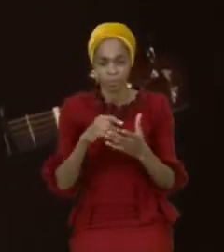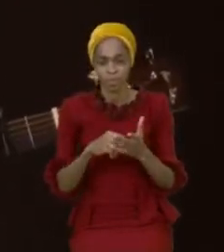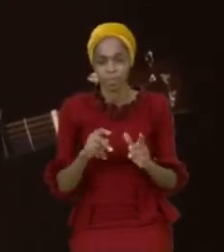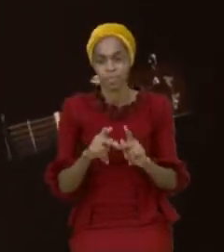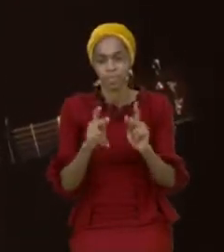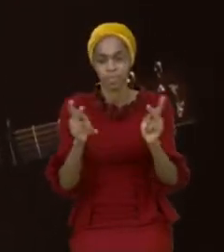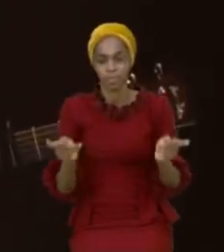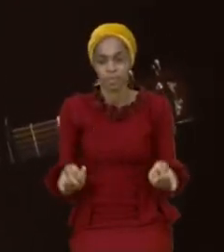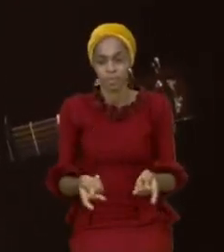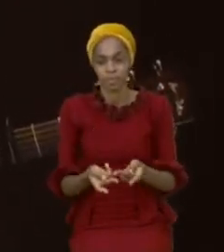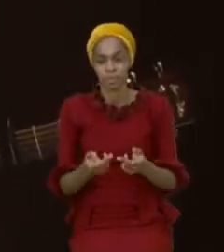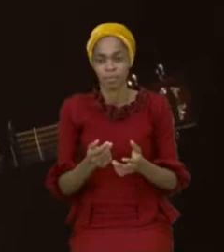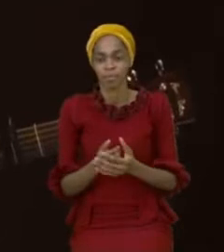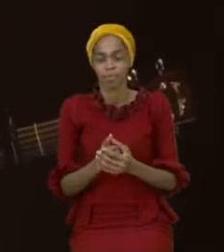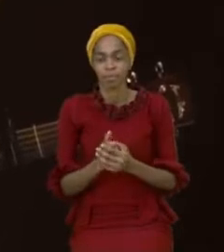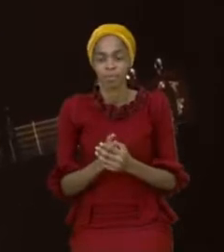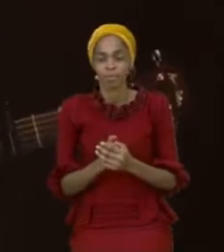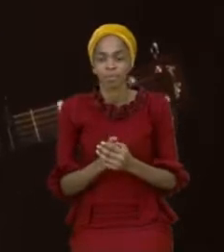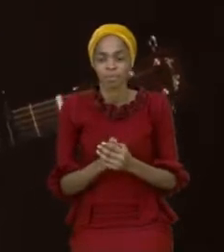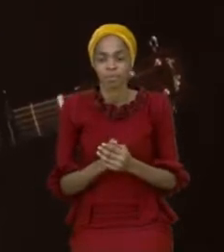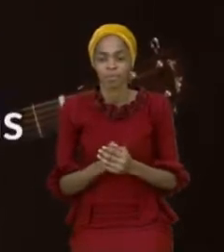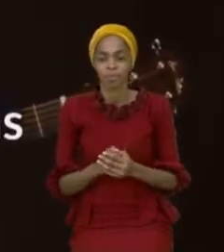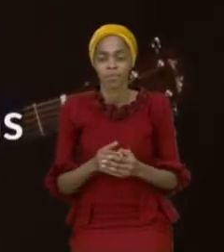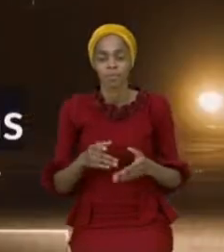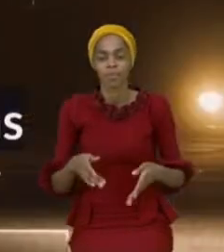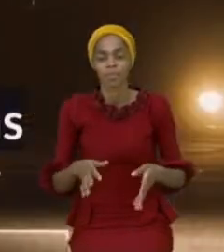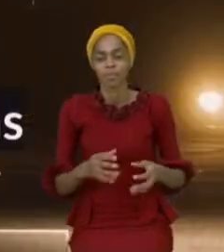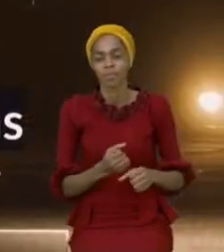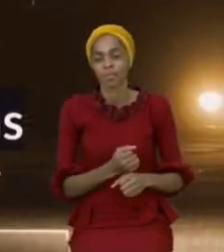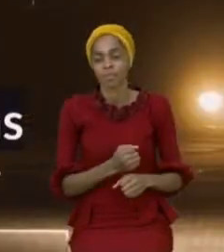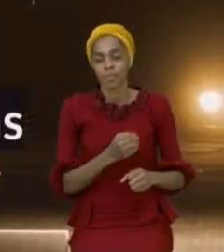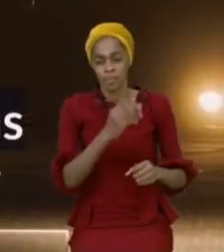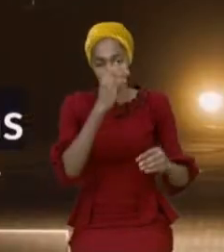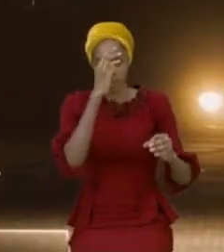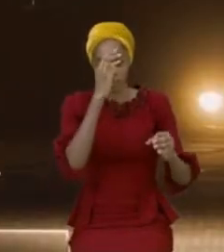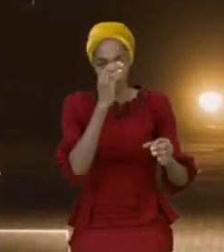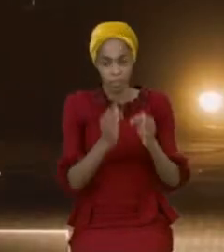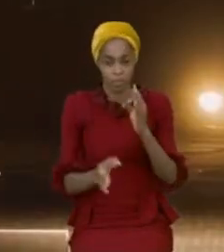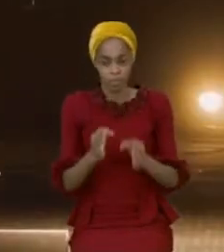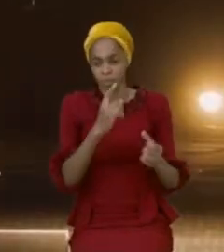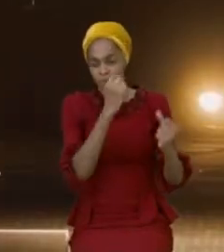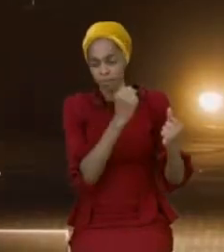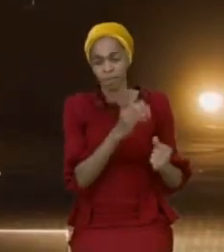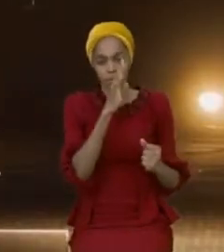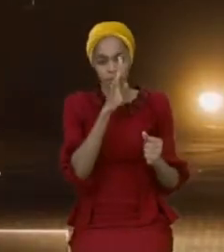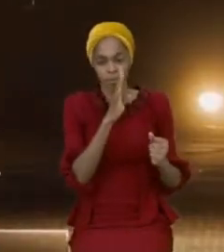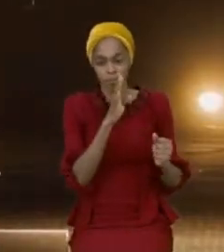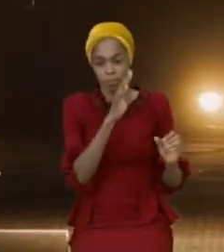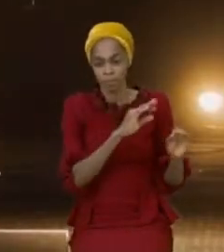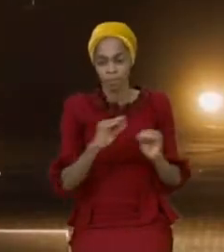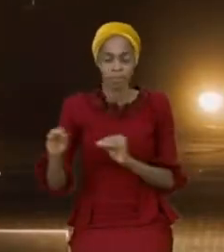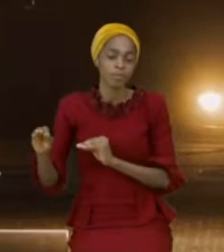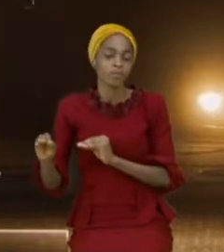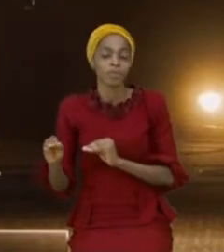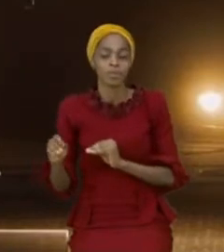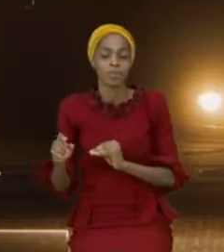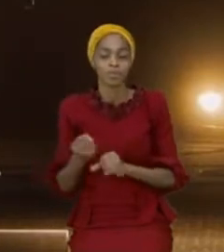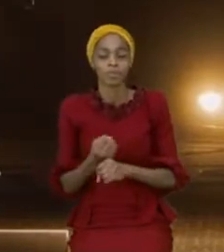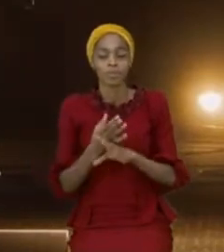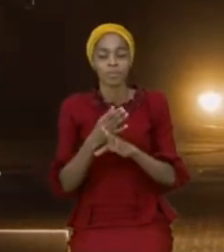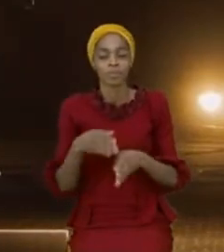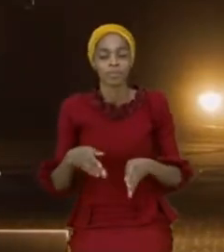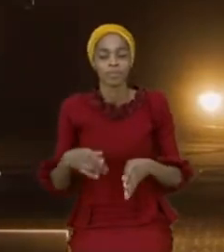And if faith can move the mountains, let the mountains move.